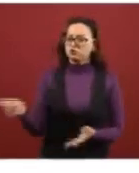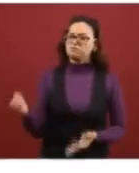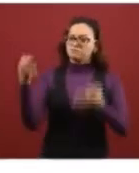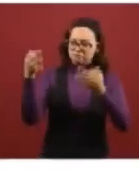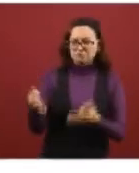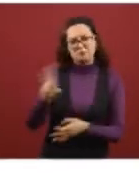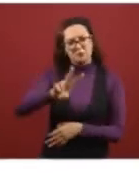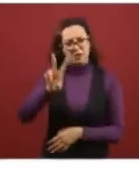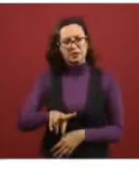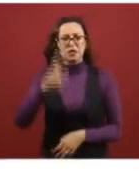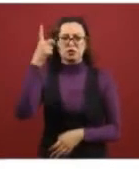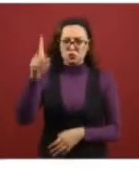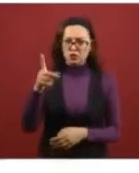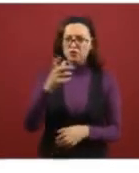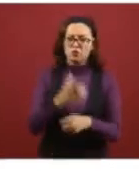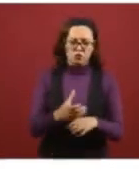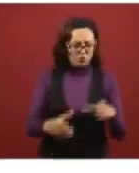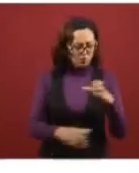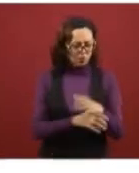229,650. They received